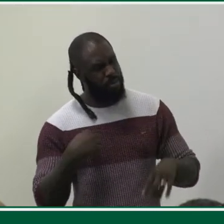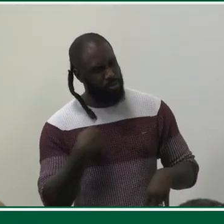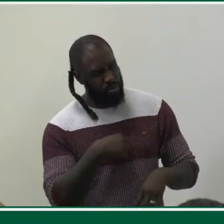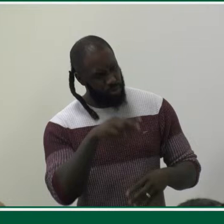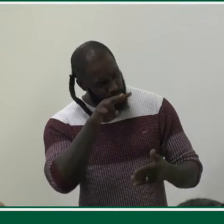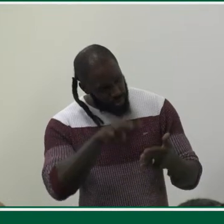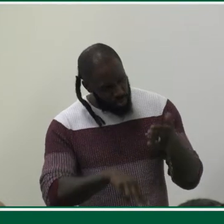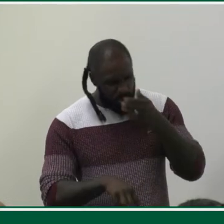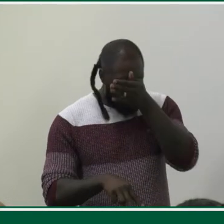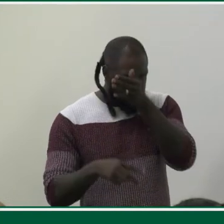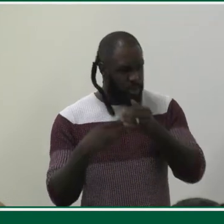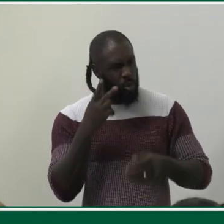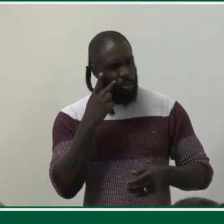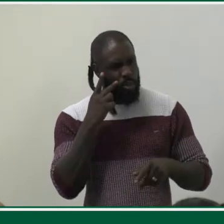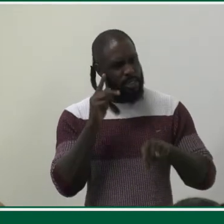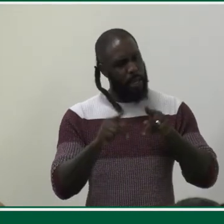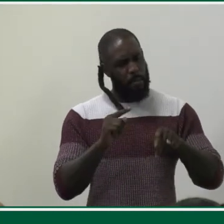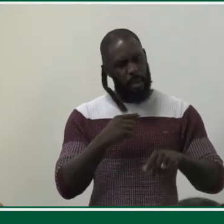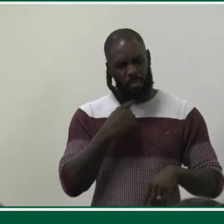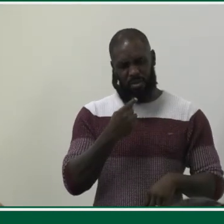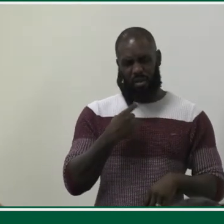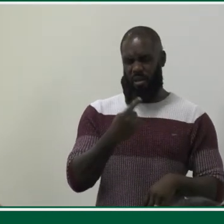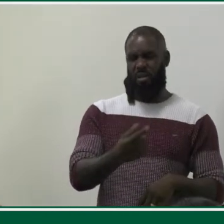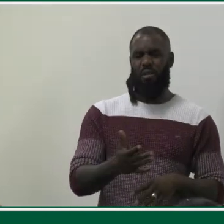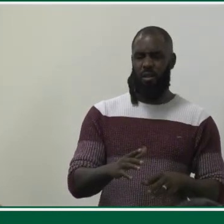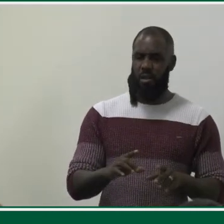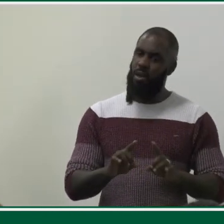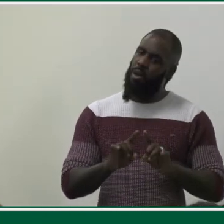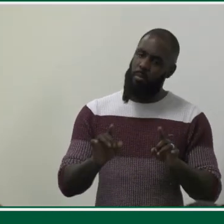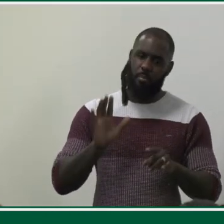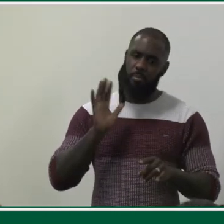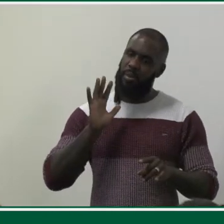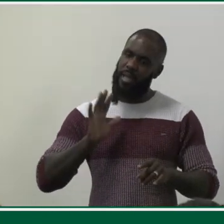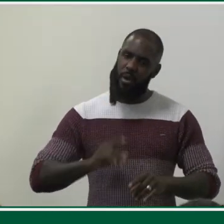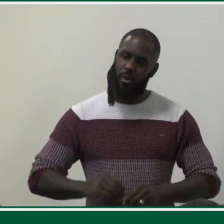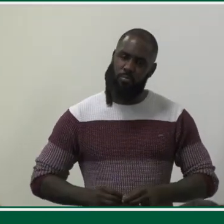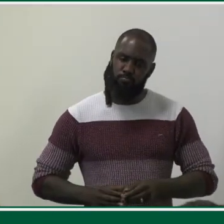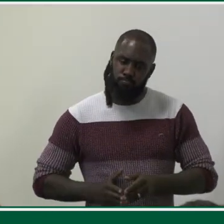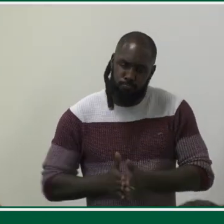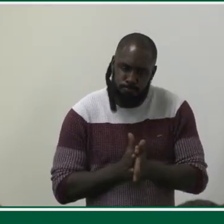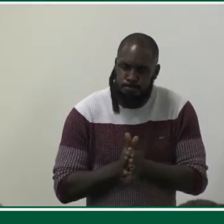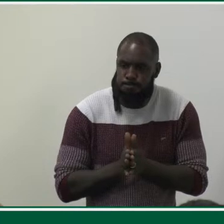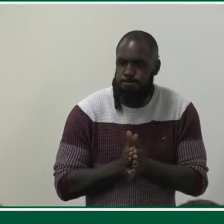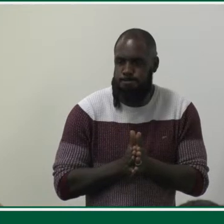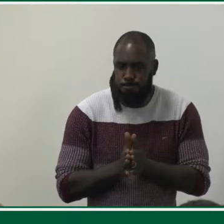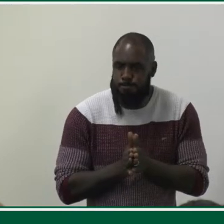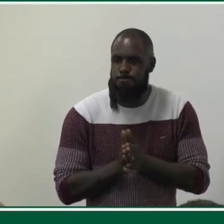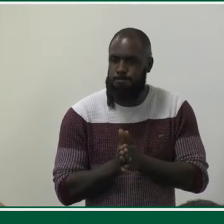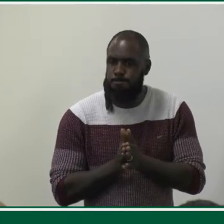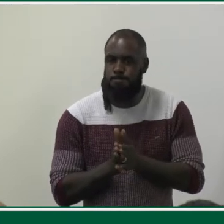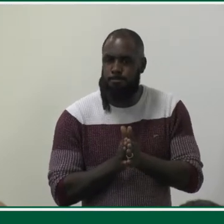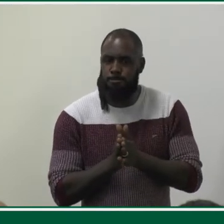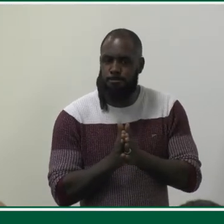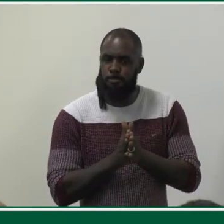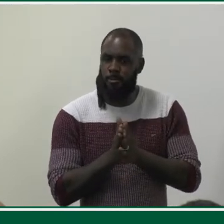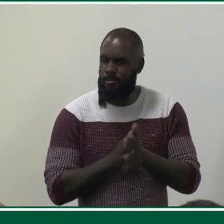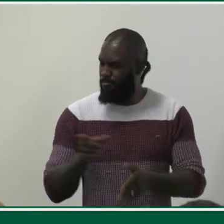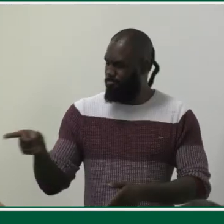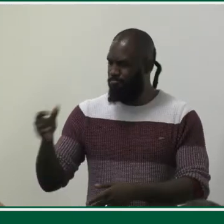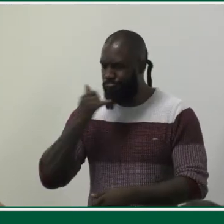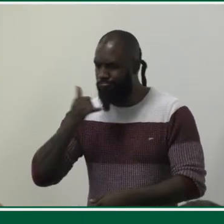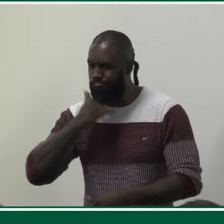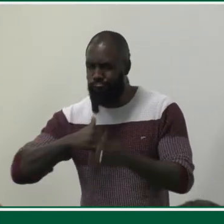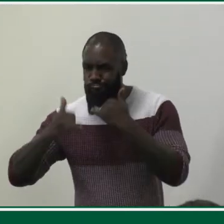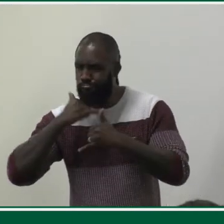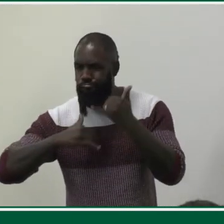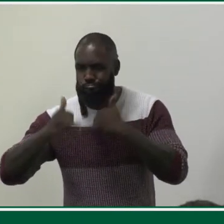are saying. But that is going to really reignite a fire under us to make sure that we prove the naysayers wrong.